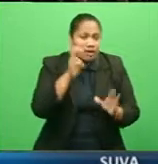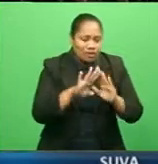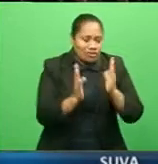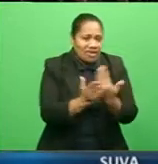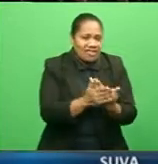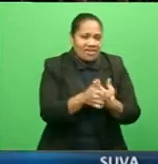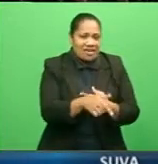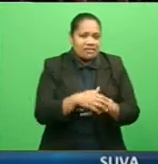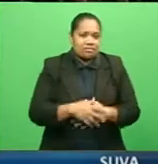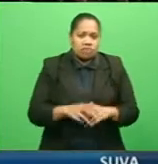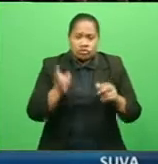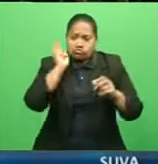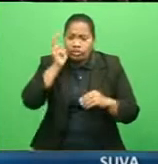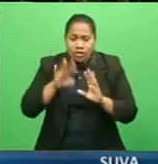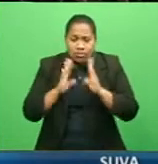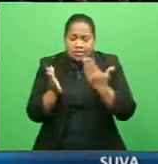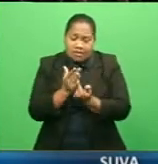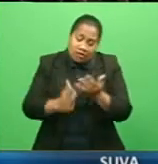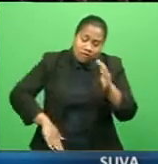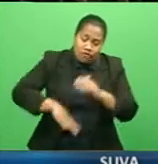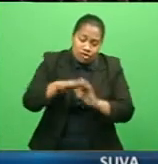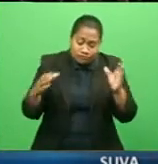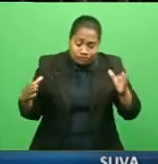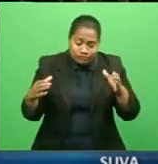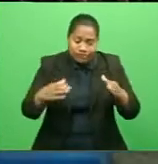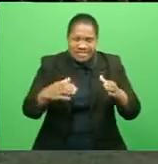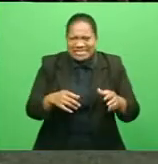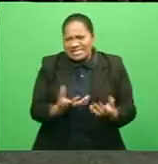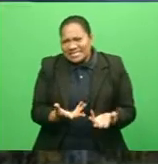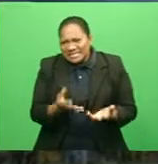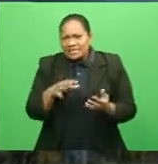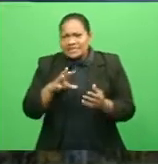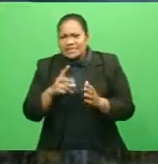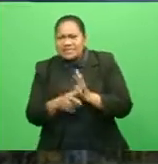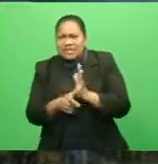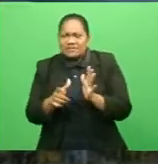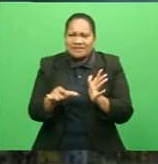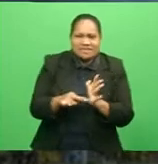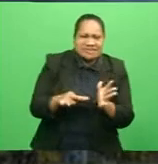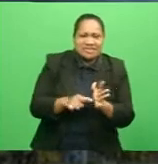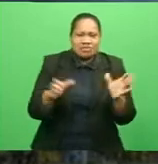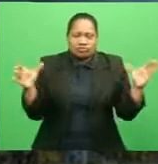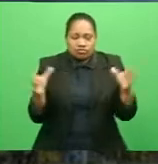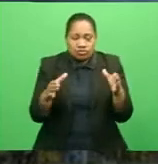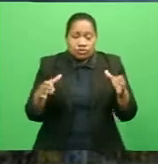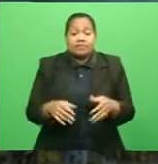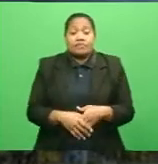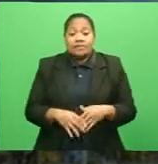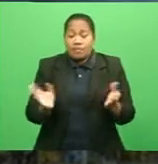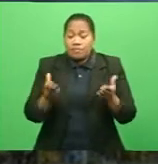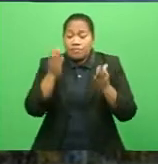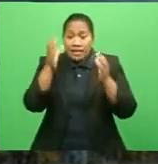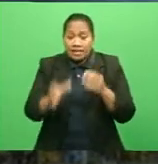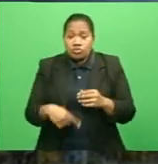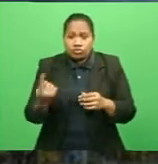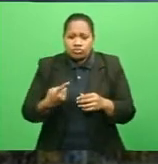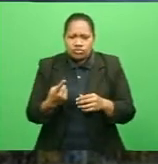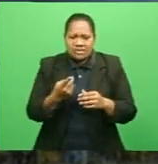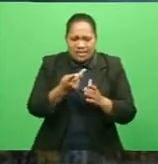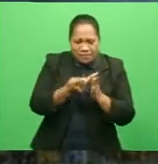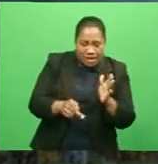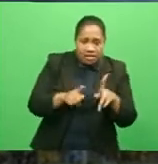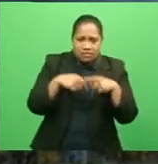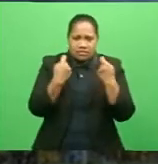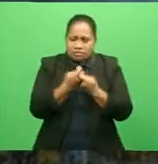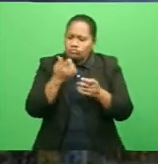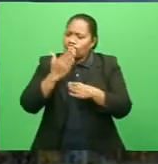full squad is almost impossible for Ndreketi's senior football team. Players who are part of the team, they are working in Lambasa.